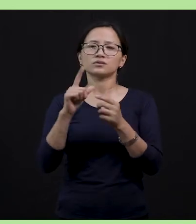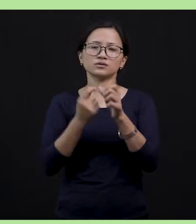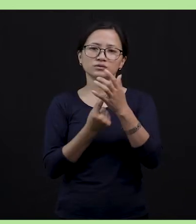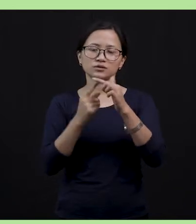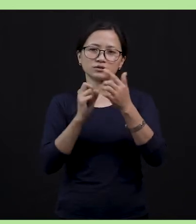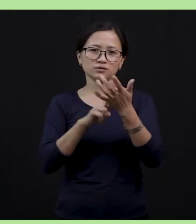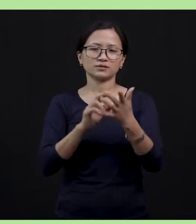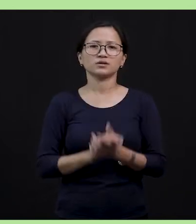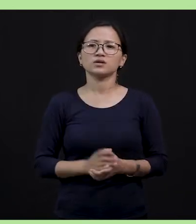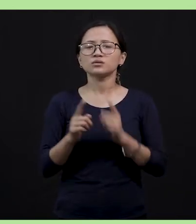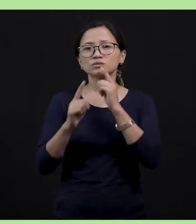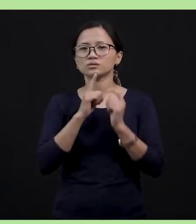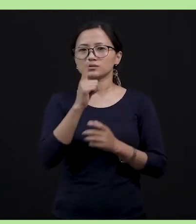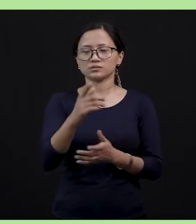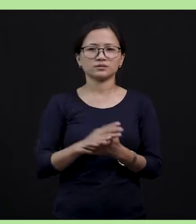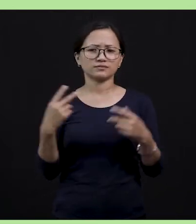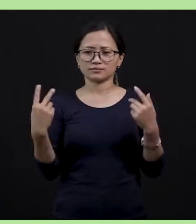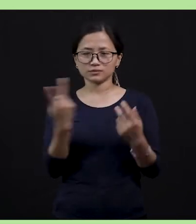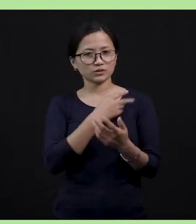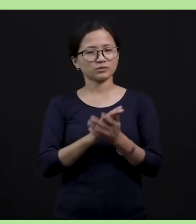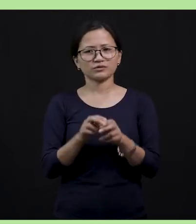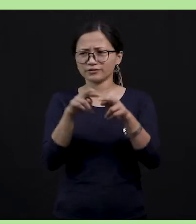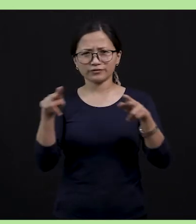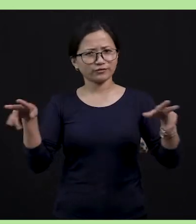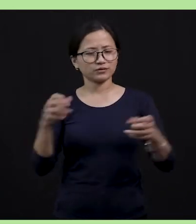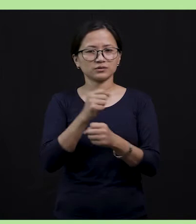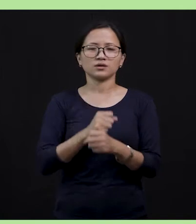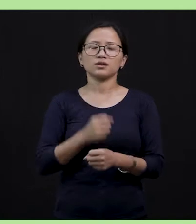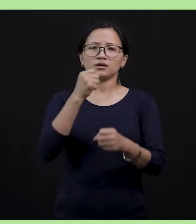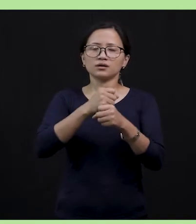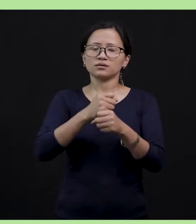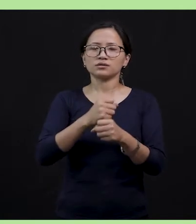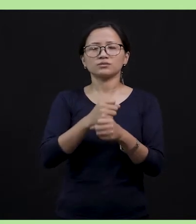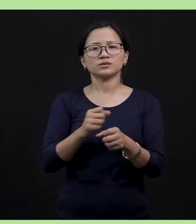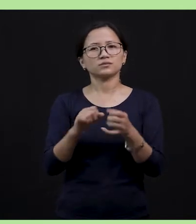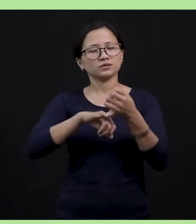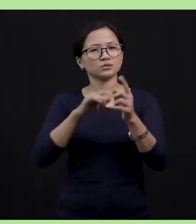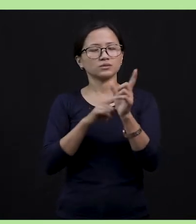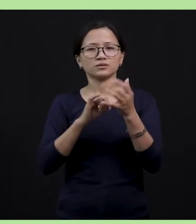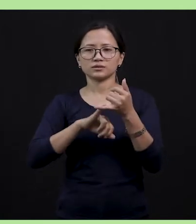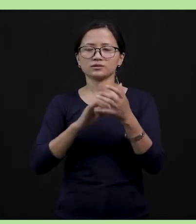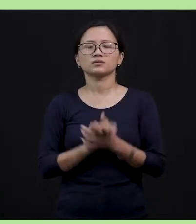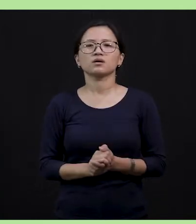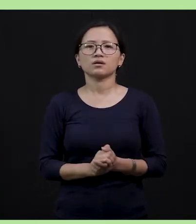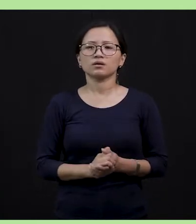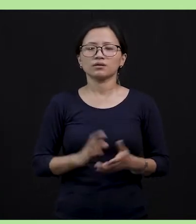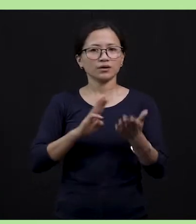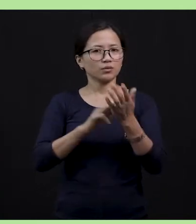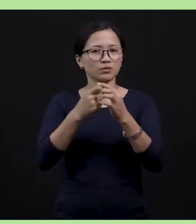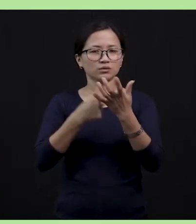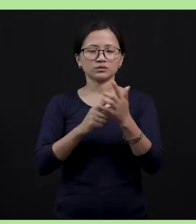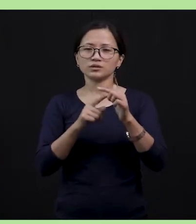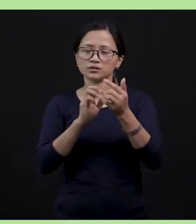then they told us about the different systems, the different government systems that we have in the world. So monarchy was there,